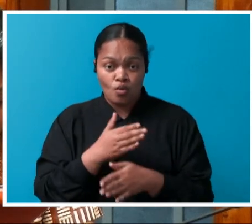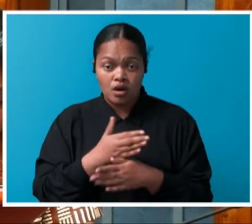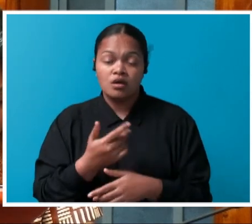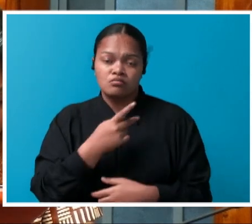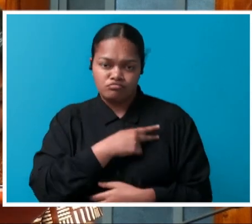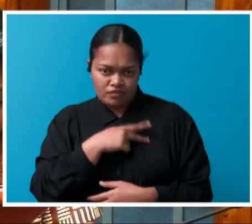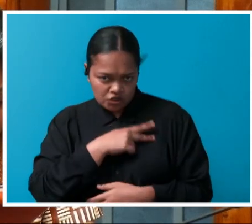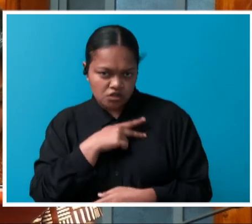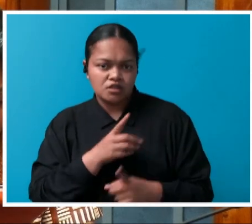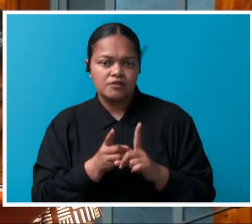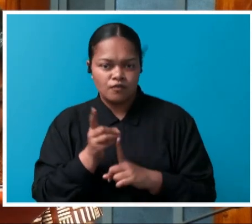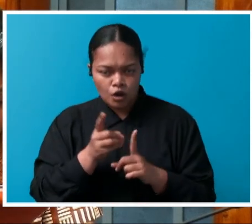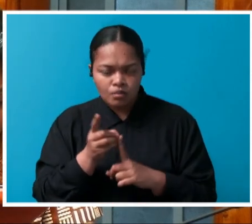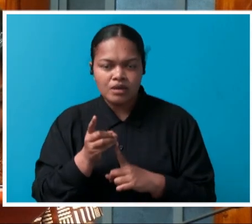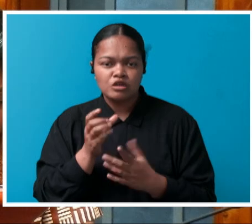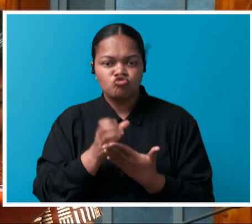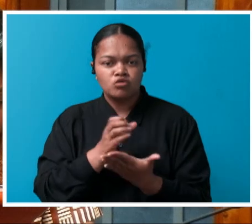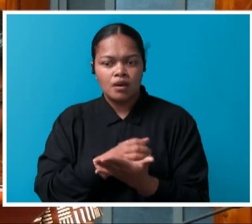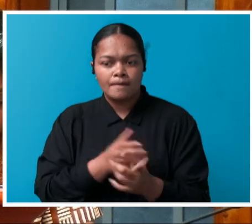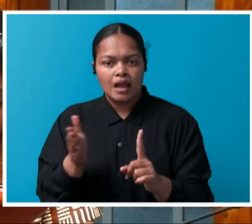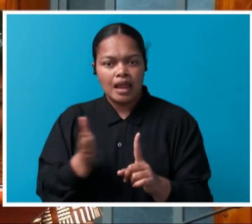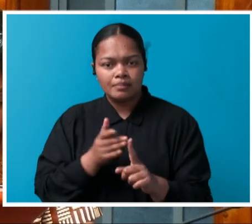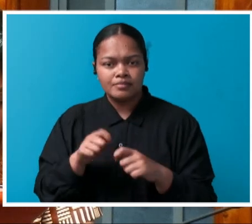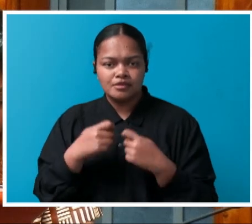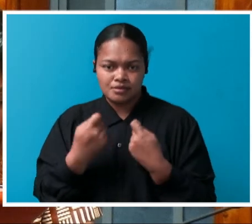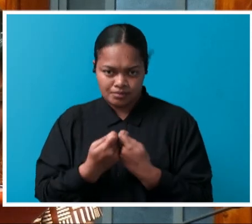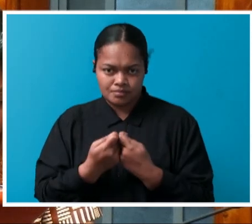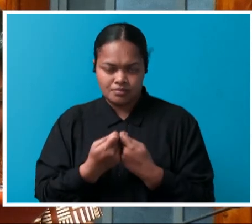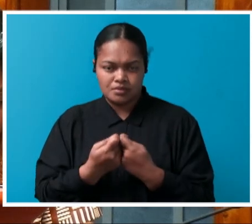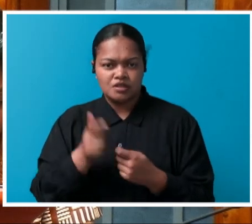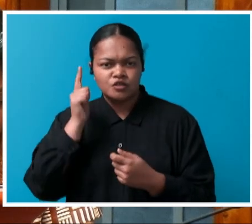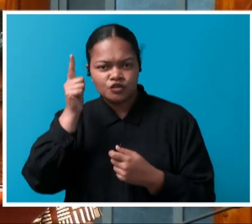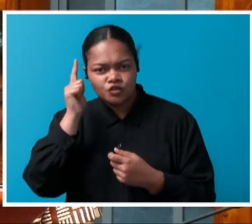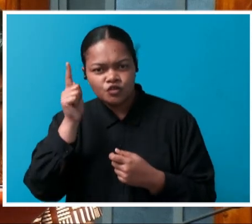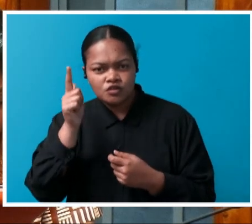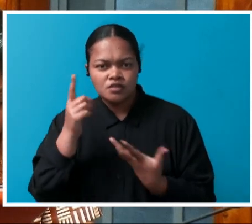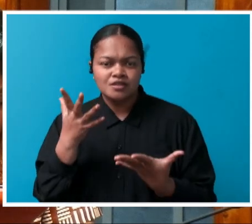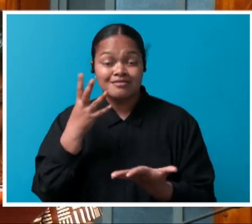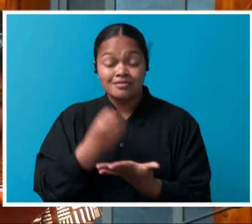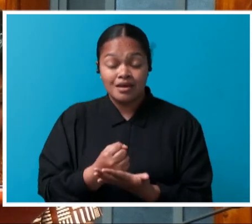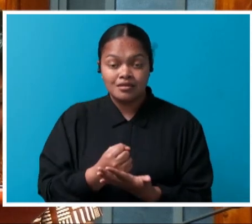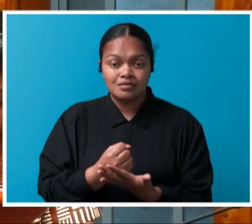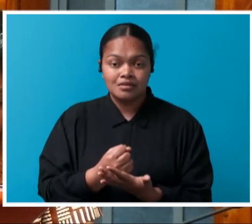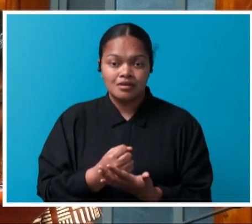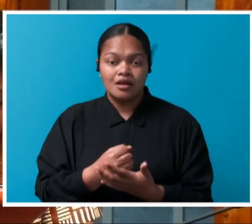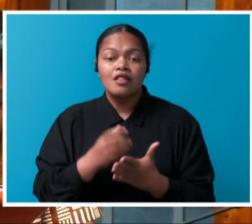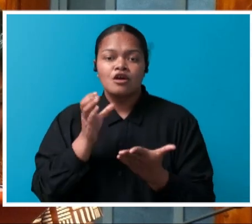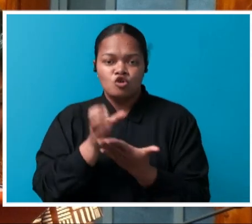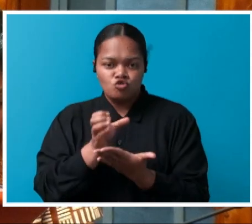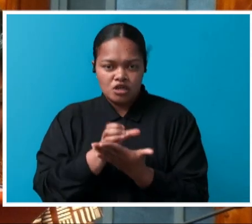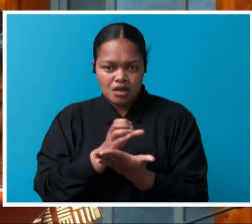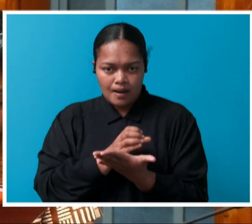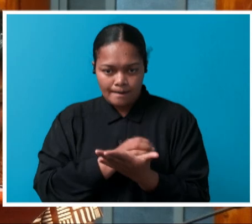professional development and curriculum alignment teams visiting schools for teachers to get assimilated to the curriculum they